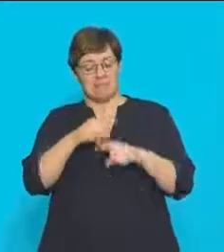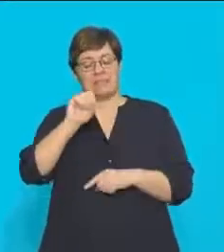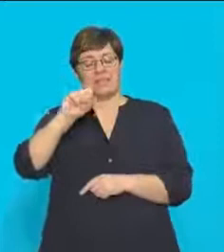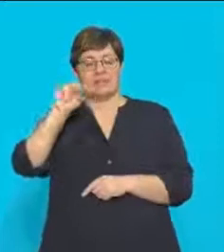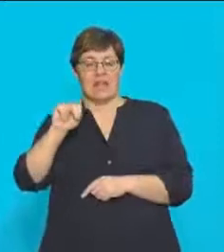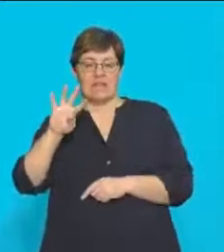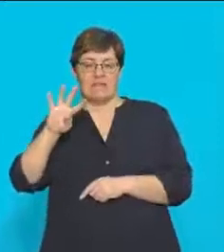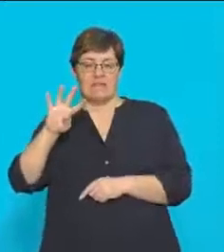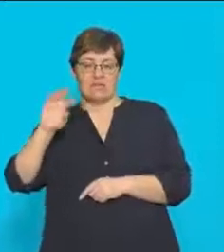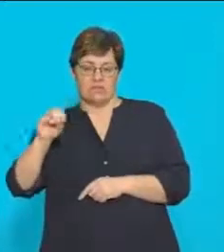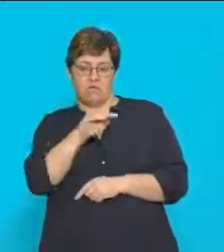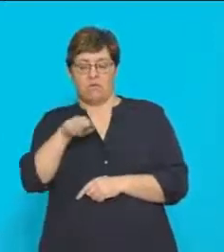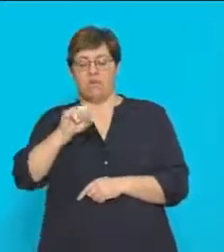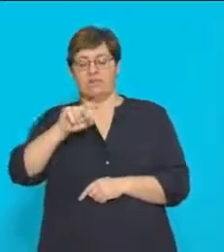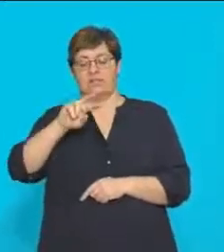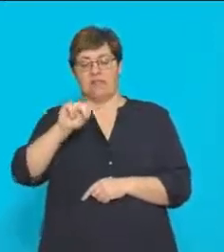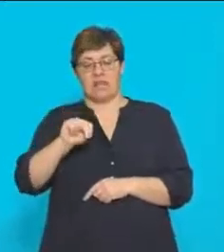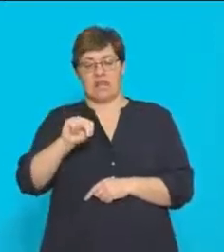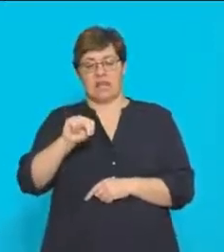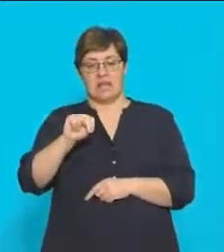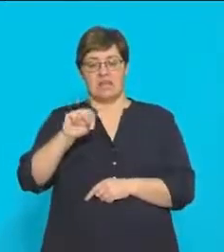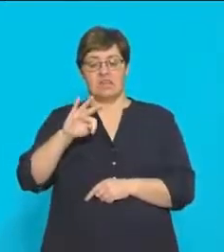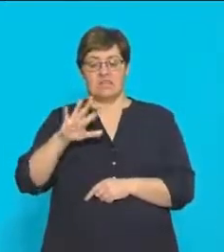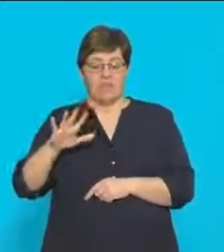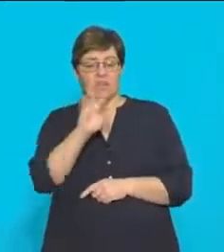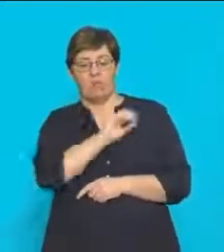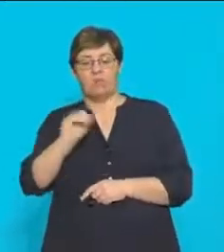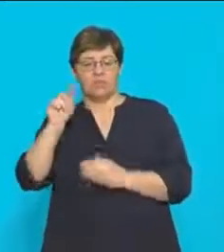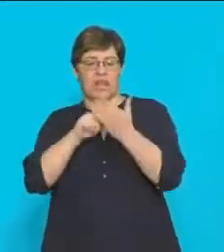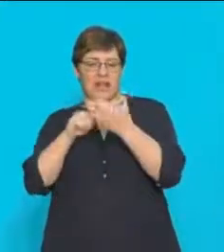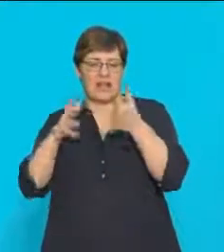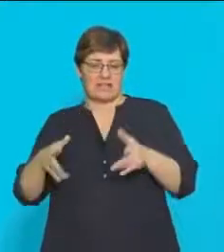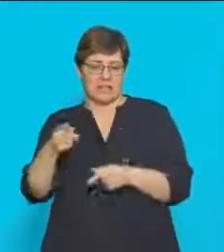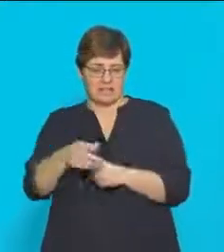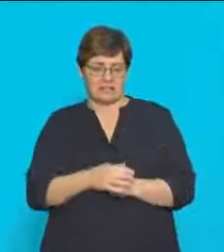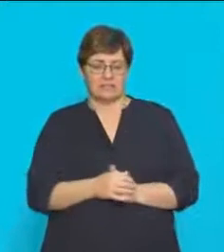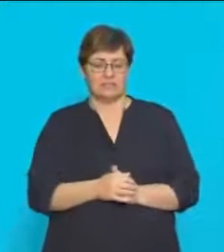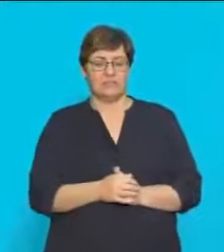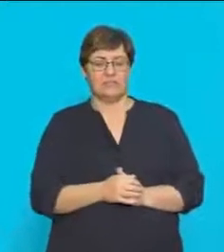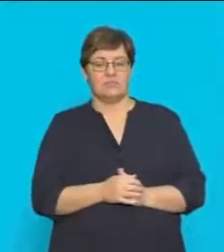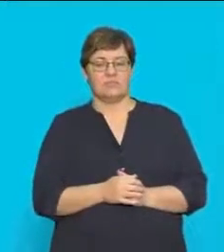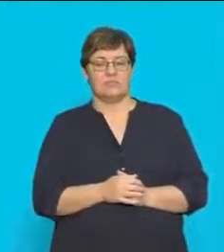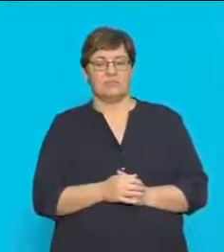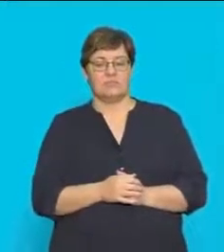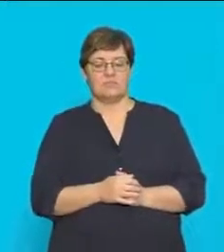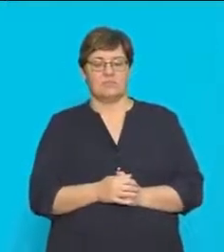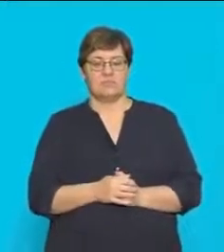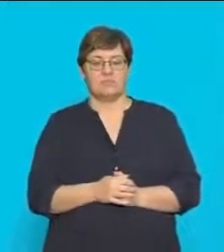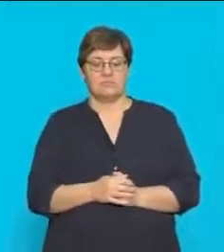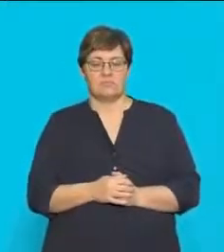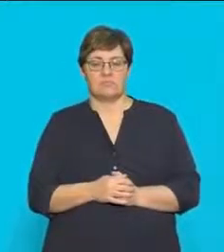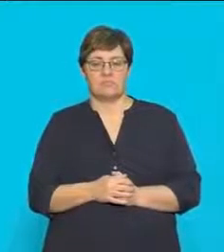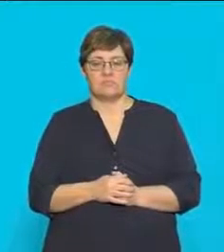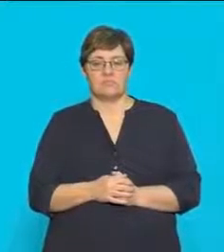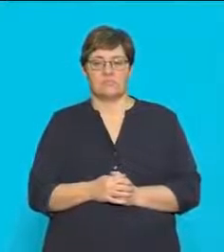And again, we're going to enter this into the calculator exactly as I showed you earlier. And let's see if we can do that in